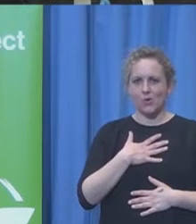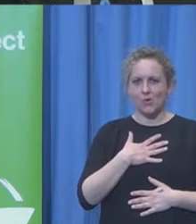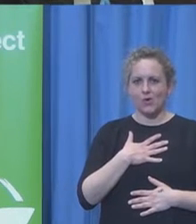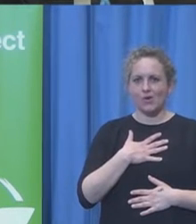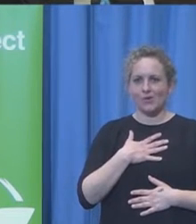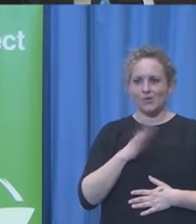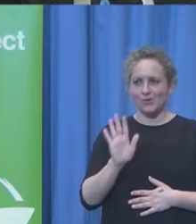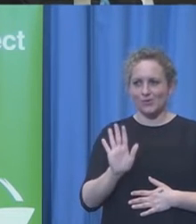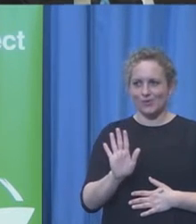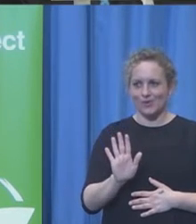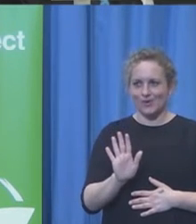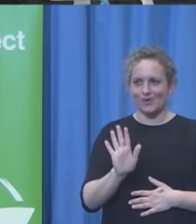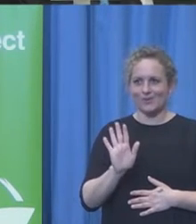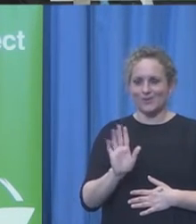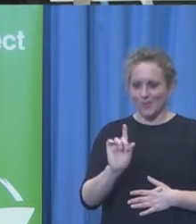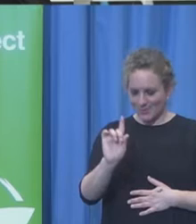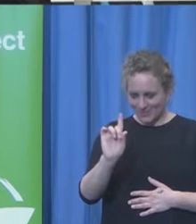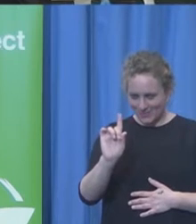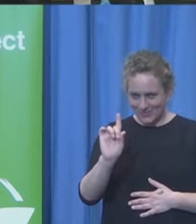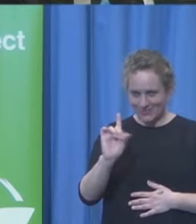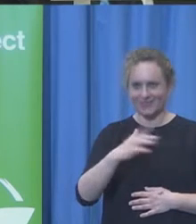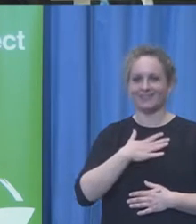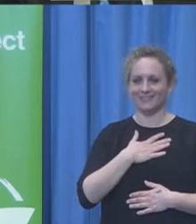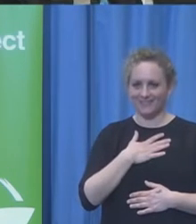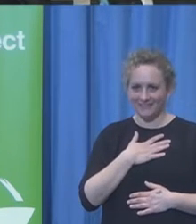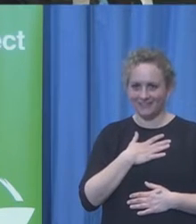Sometimes the need also breaks.